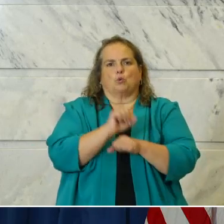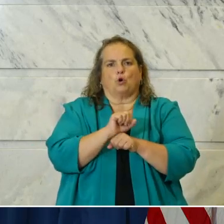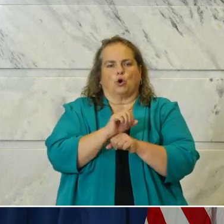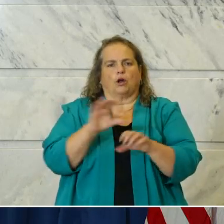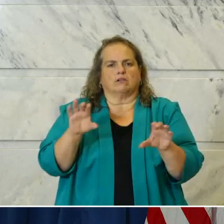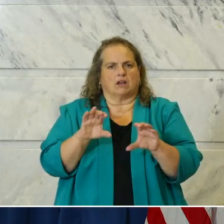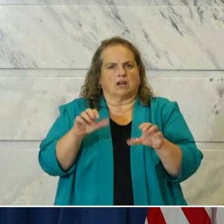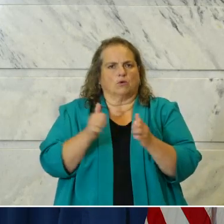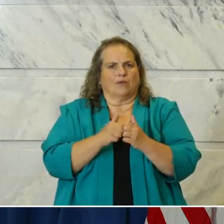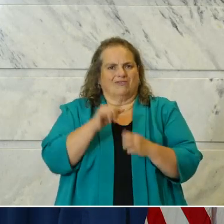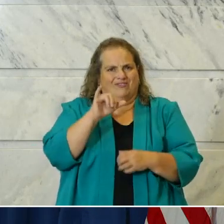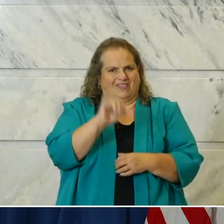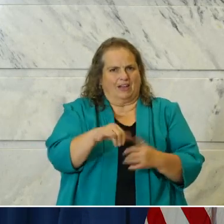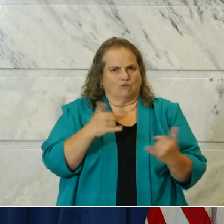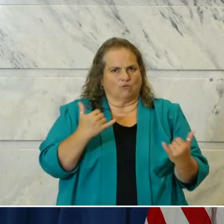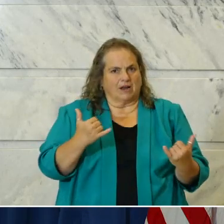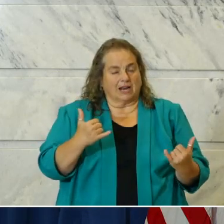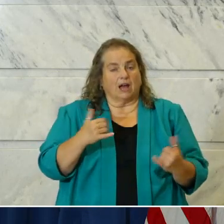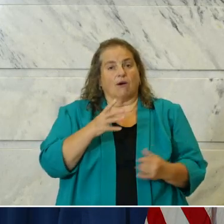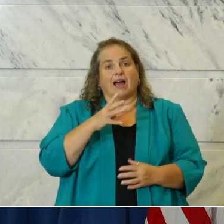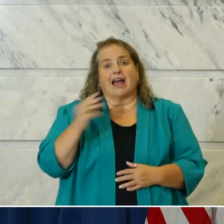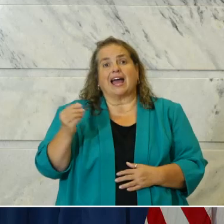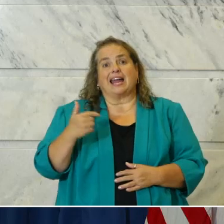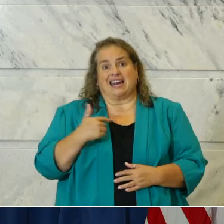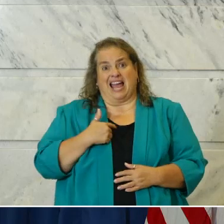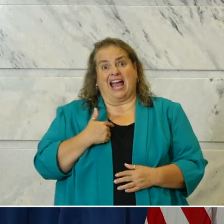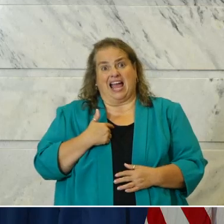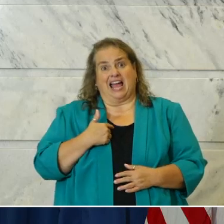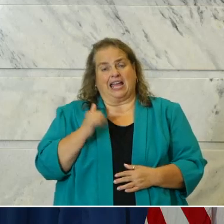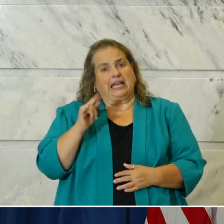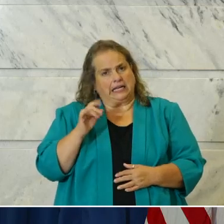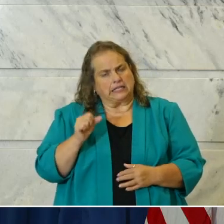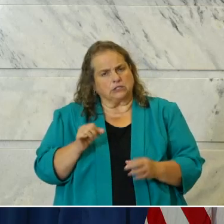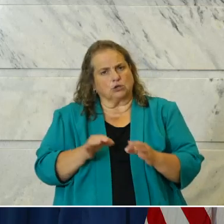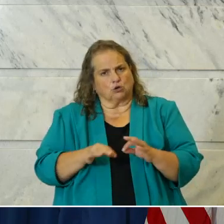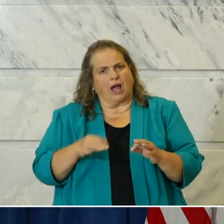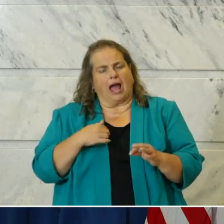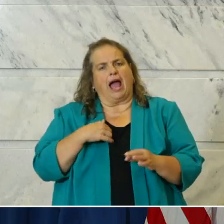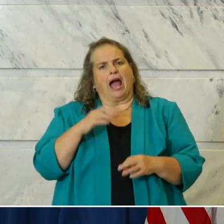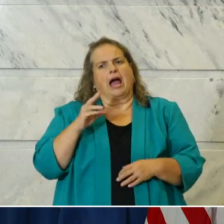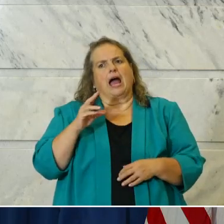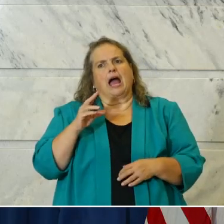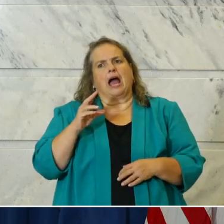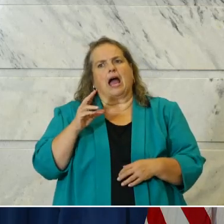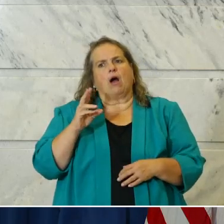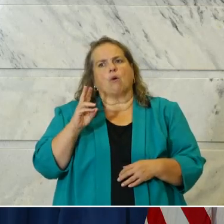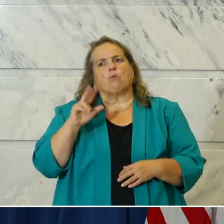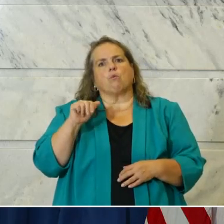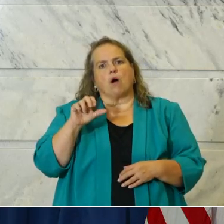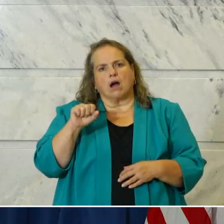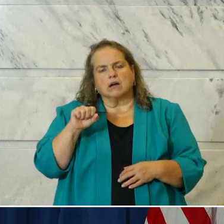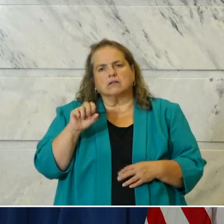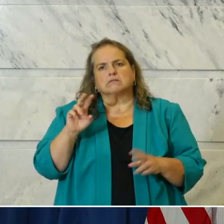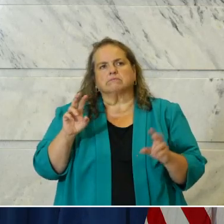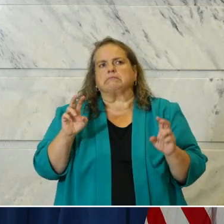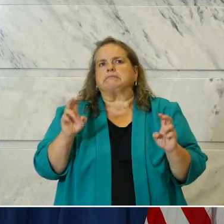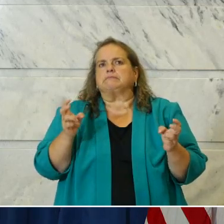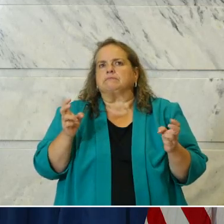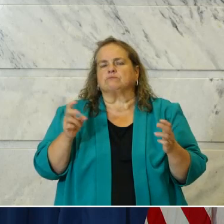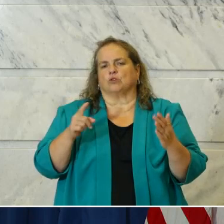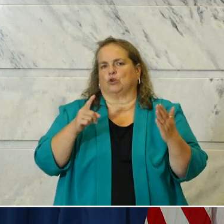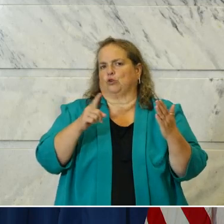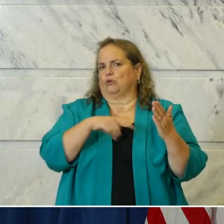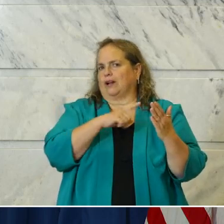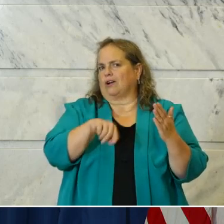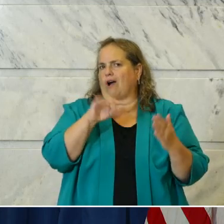right now, and you know I was critical of the CDC for what I think is